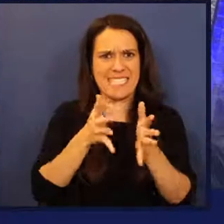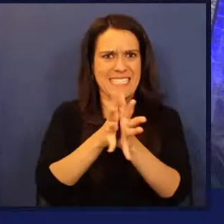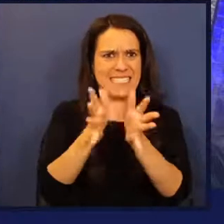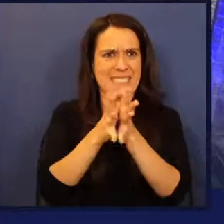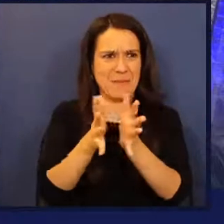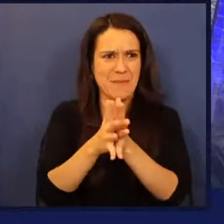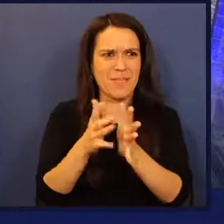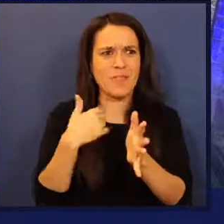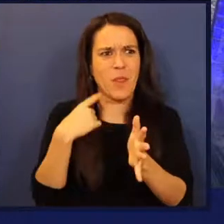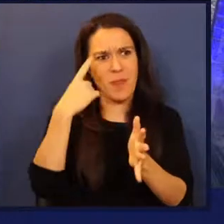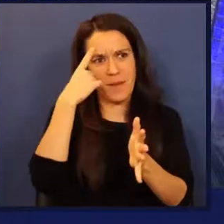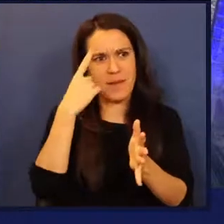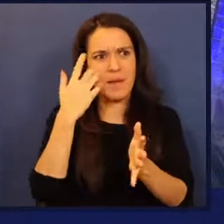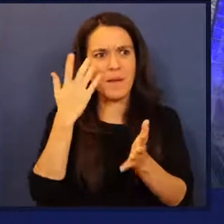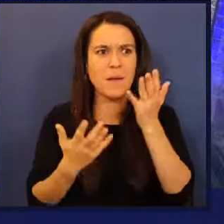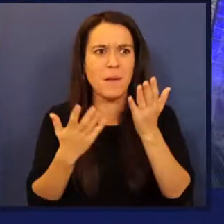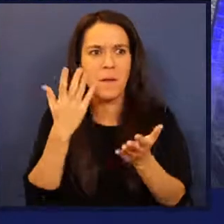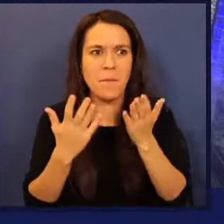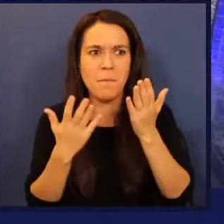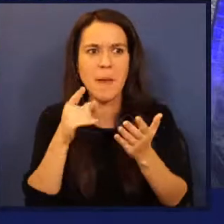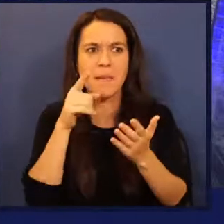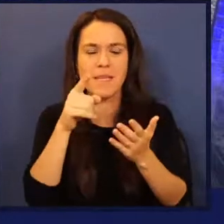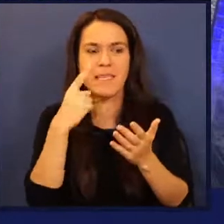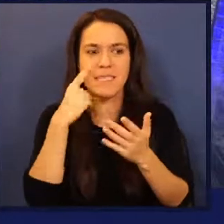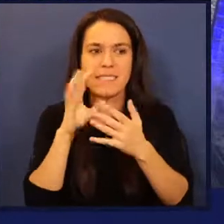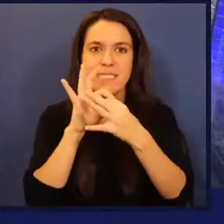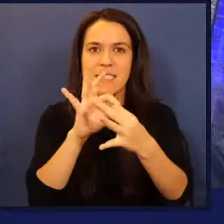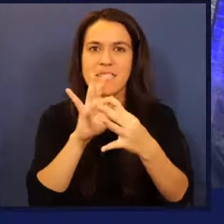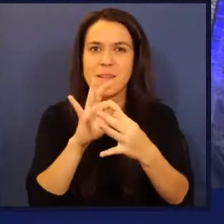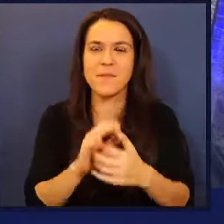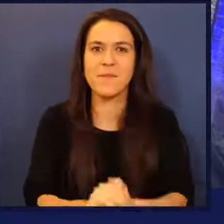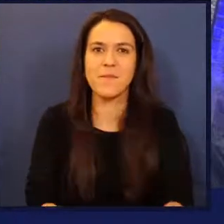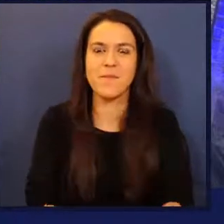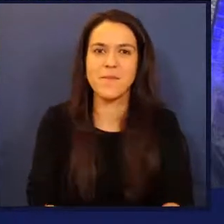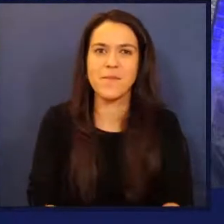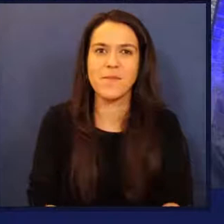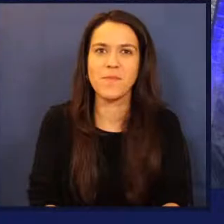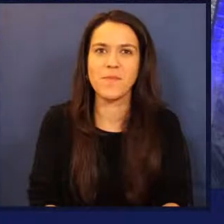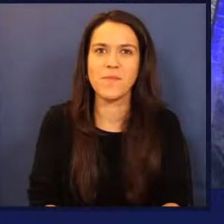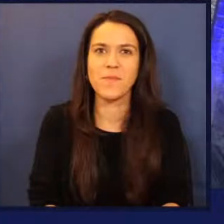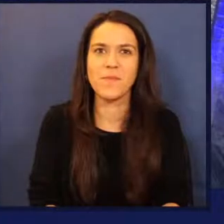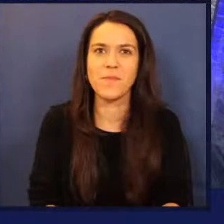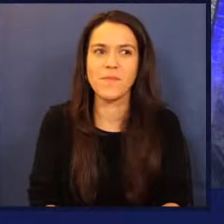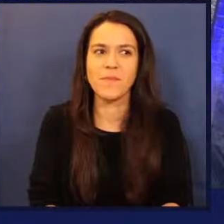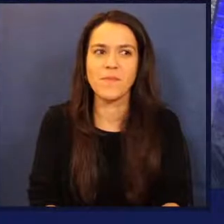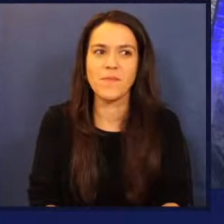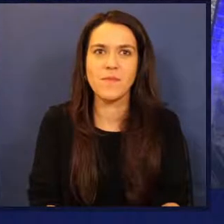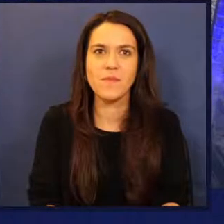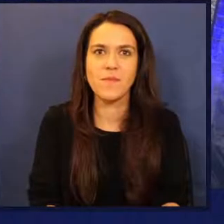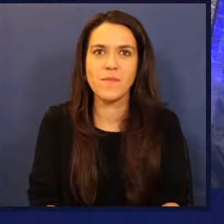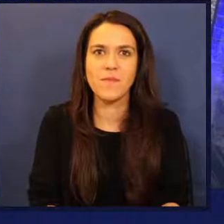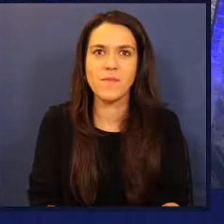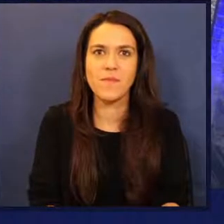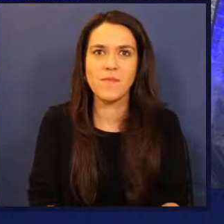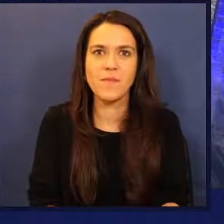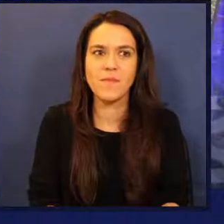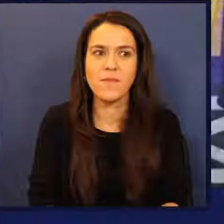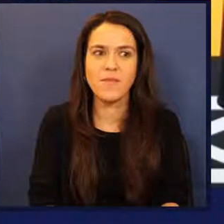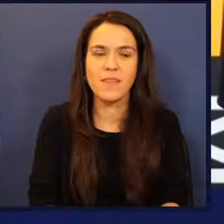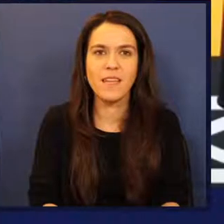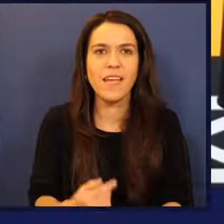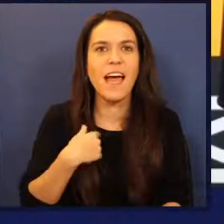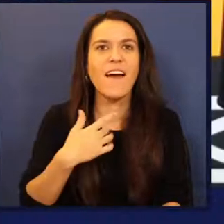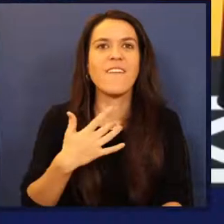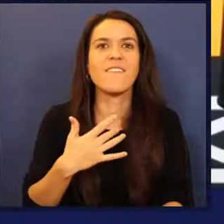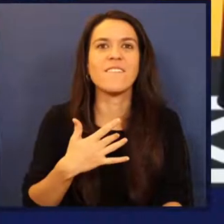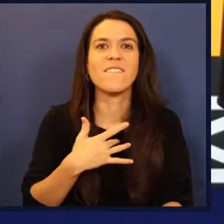all feel that, you know, the mousetrap has already been invented, and there's not